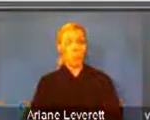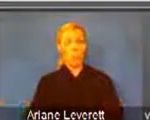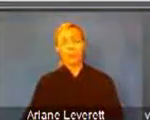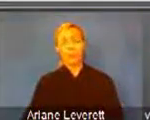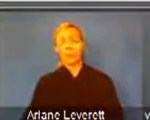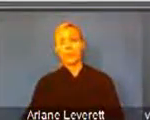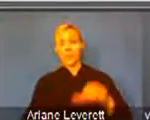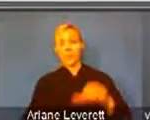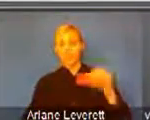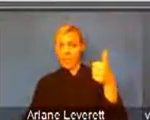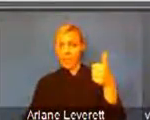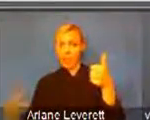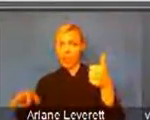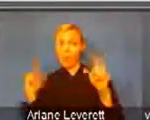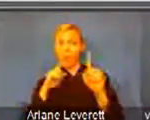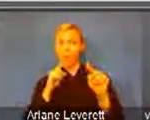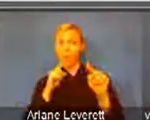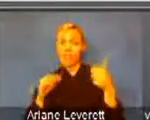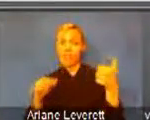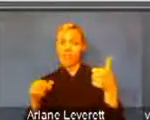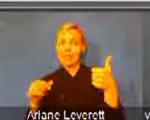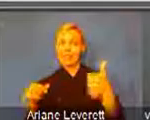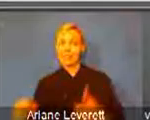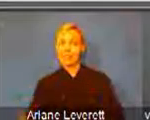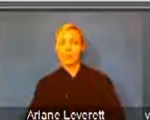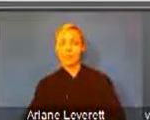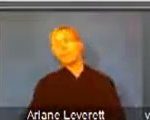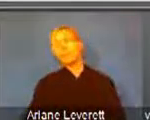10 people have already answered.